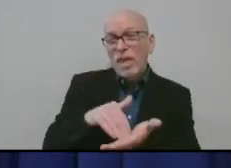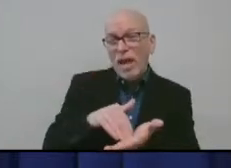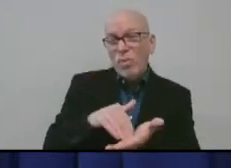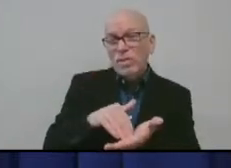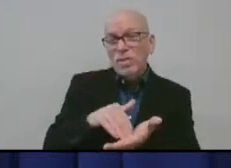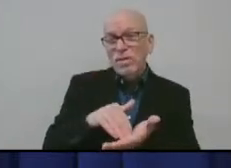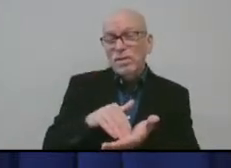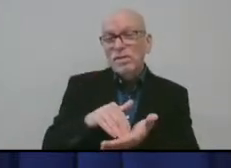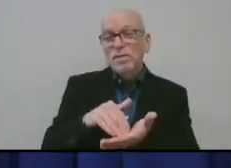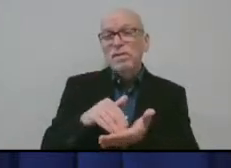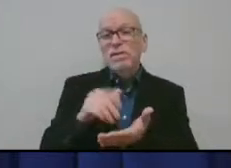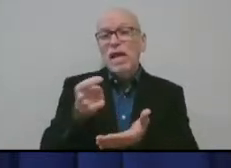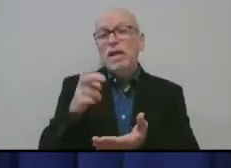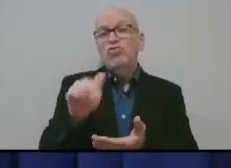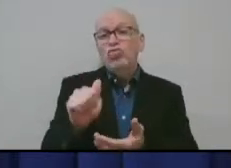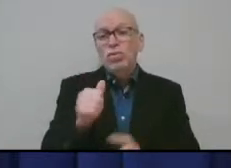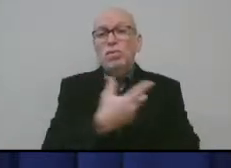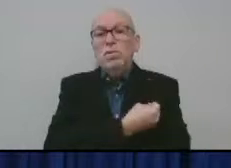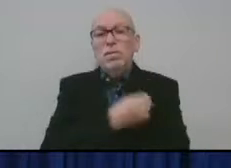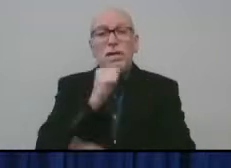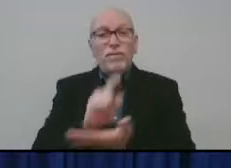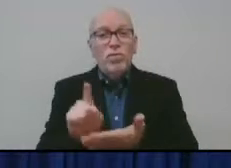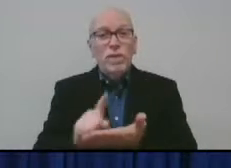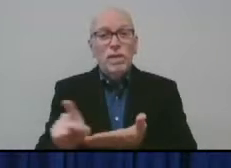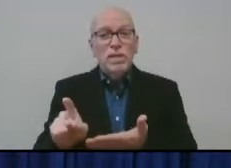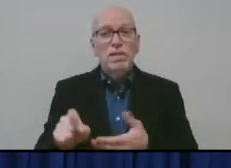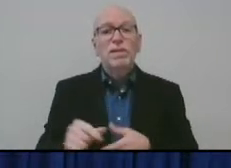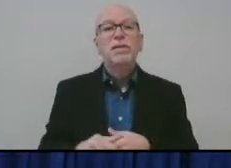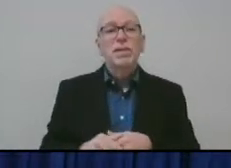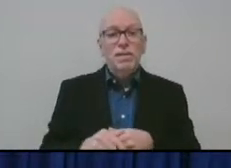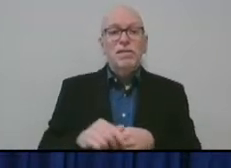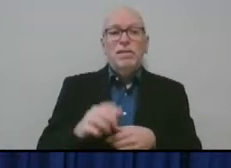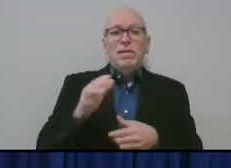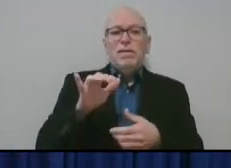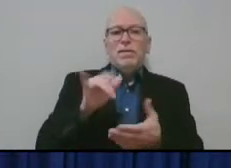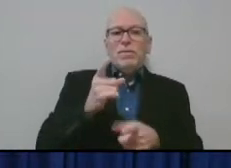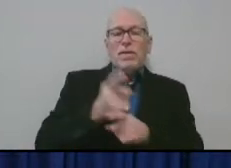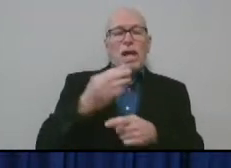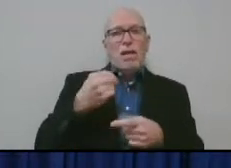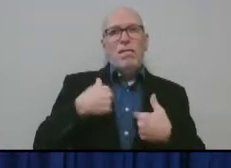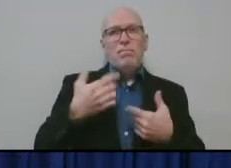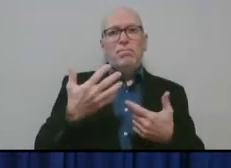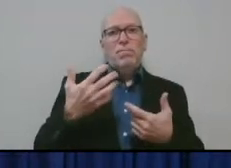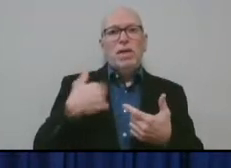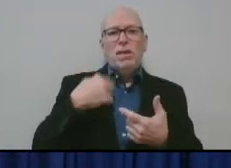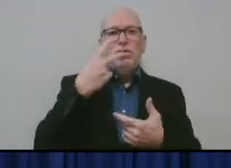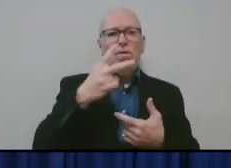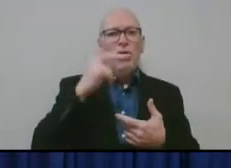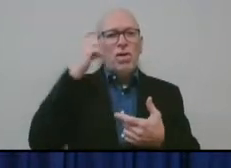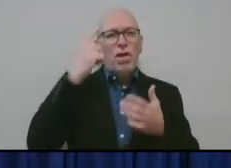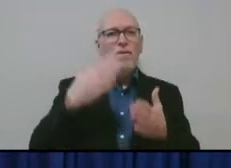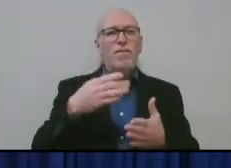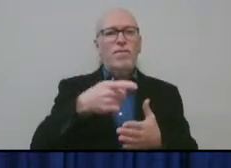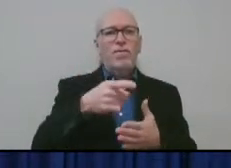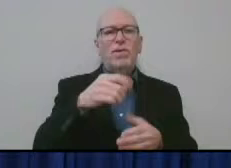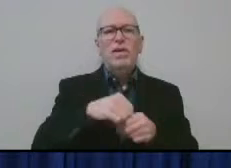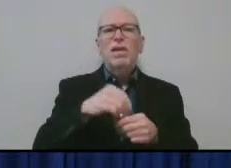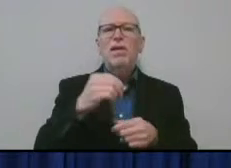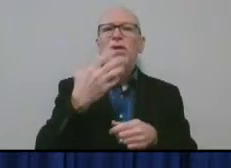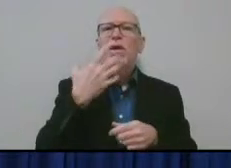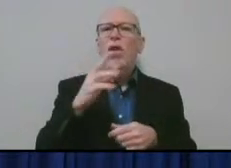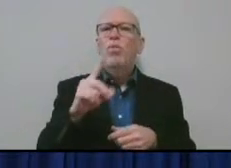week. And that will not go to waste. We can use them. Yes, that's exactly right. I saw Governor Polis in Colorado